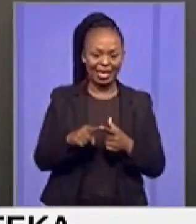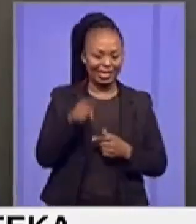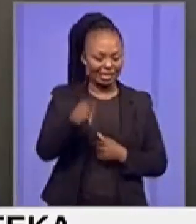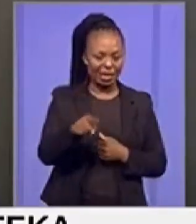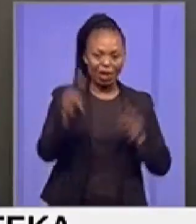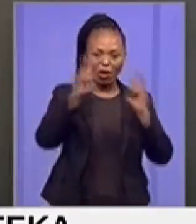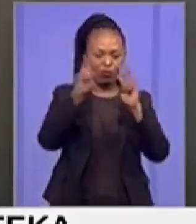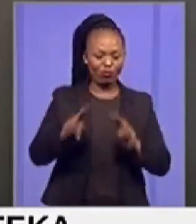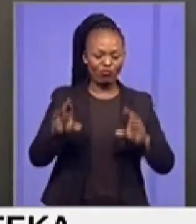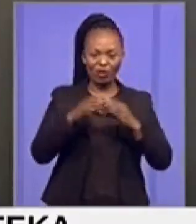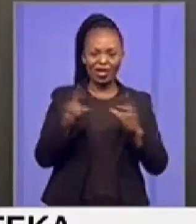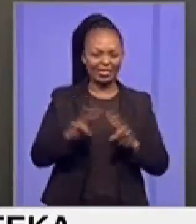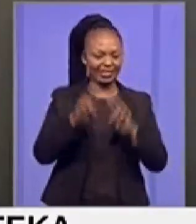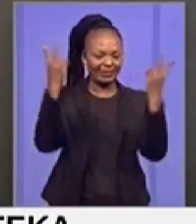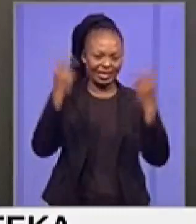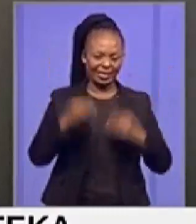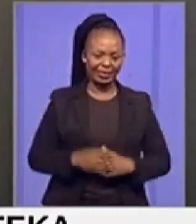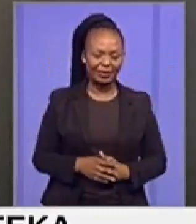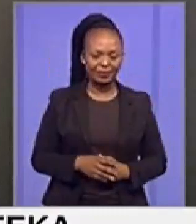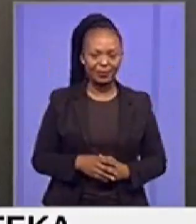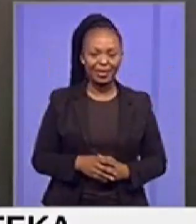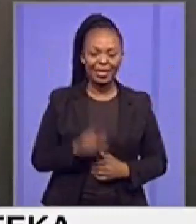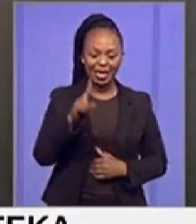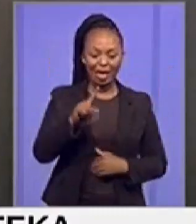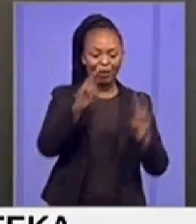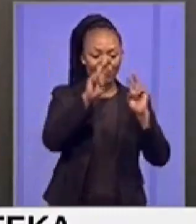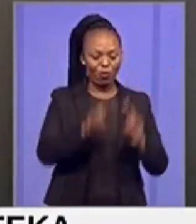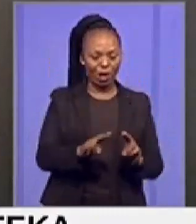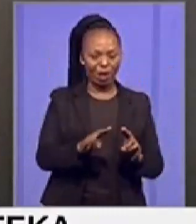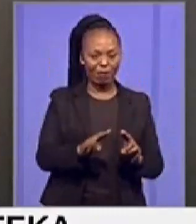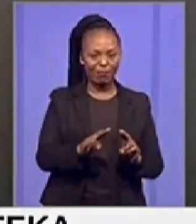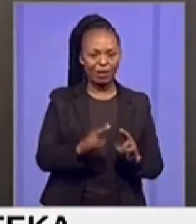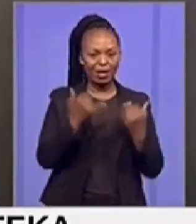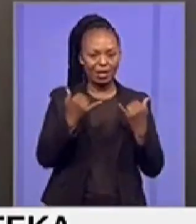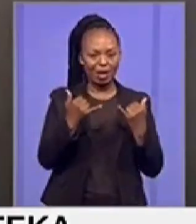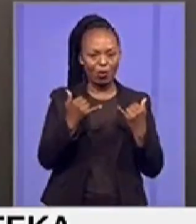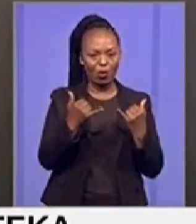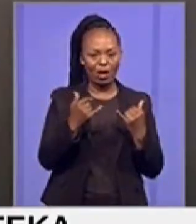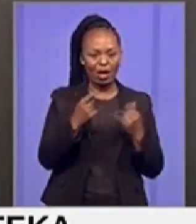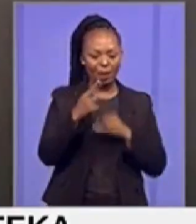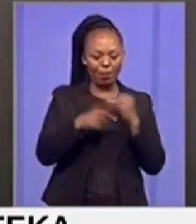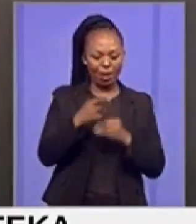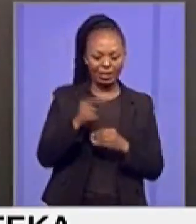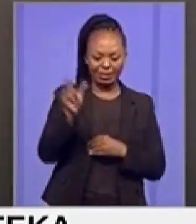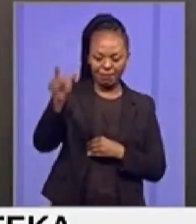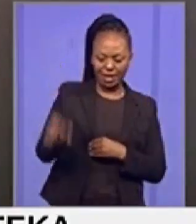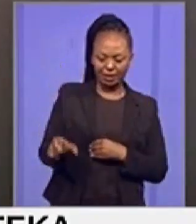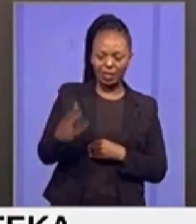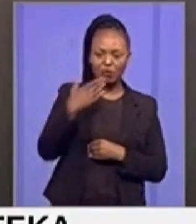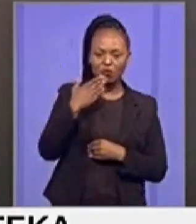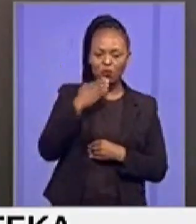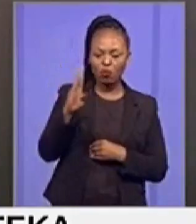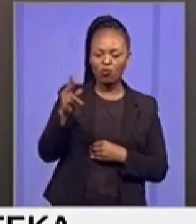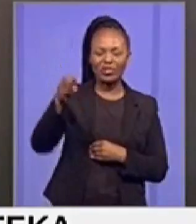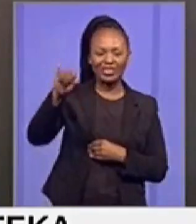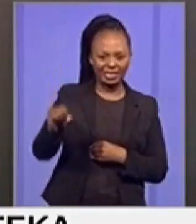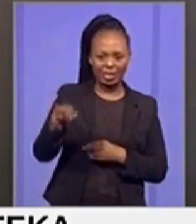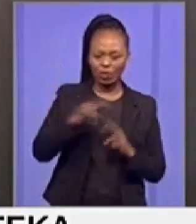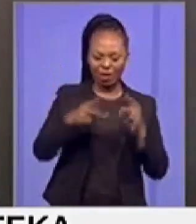this is not the right forum. This is a forum about my successor, Advocate Bosisiwe